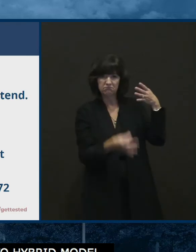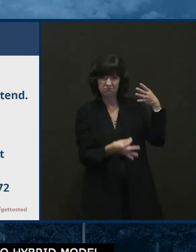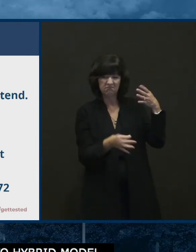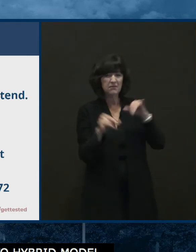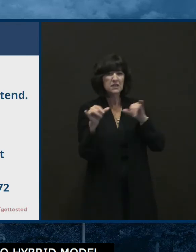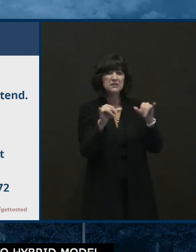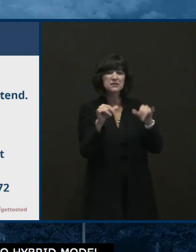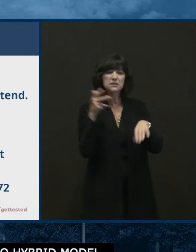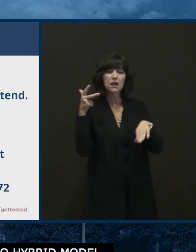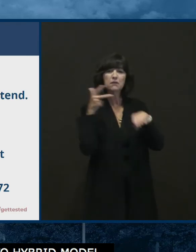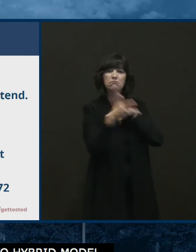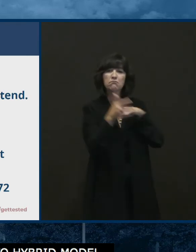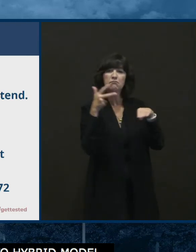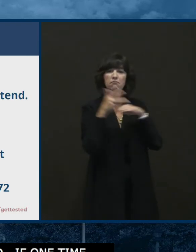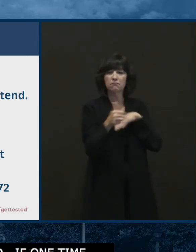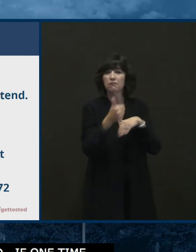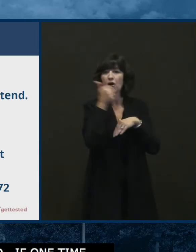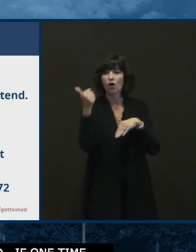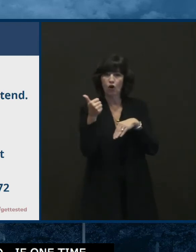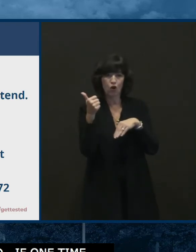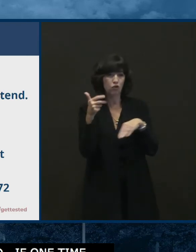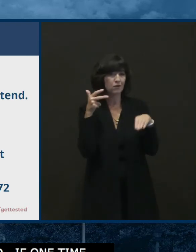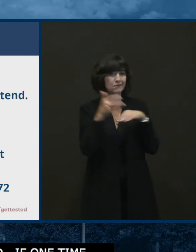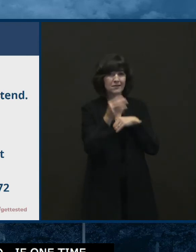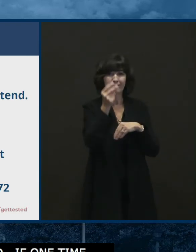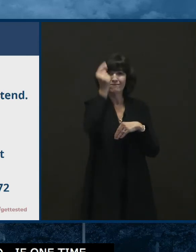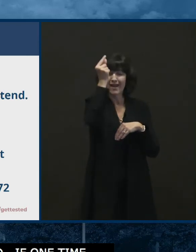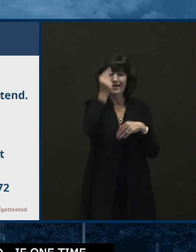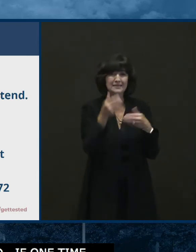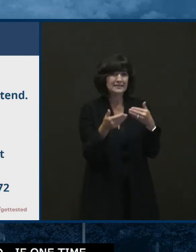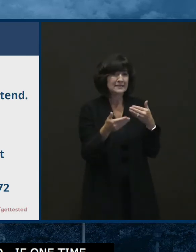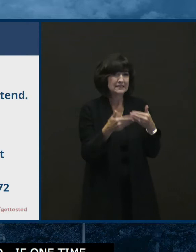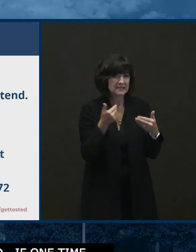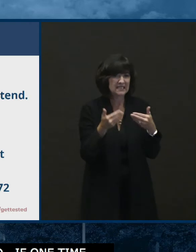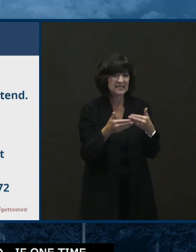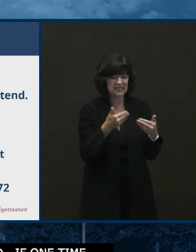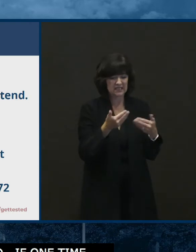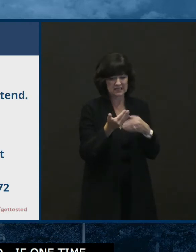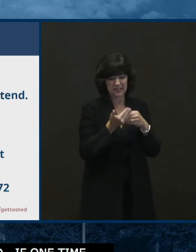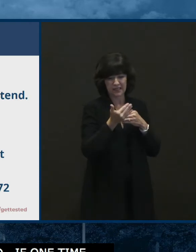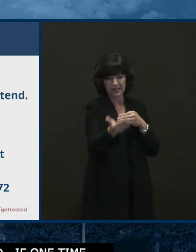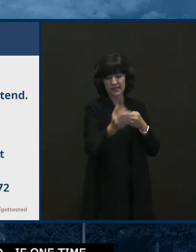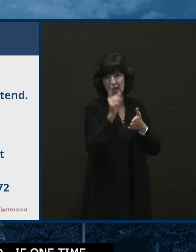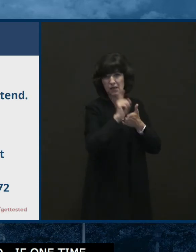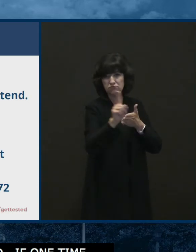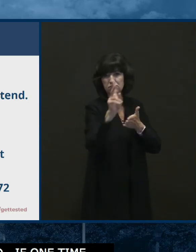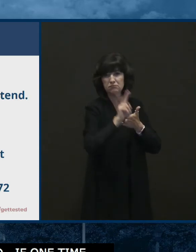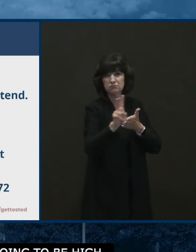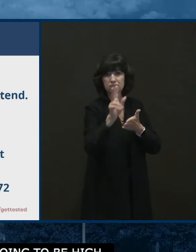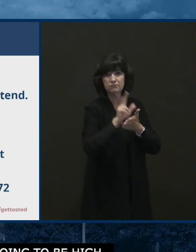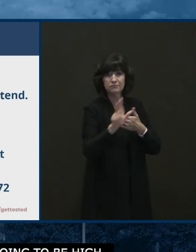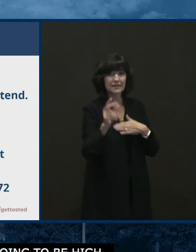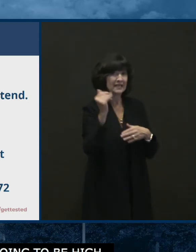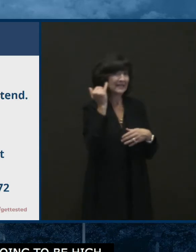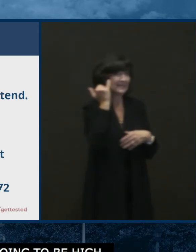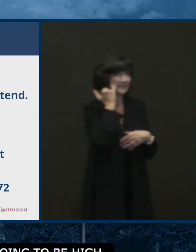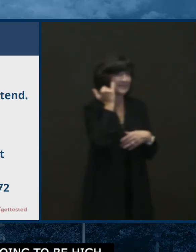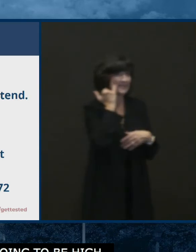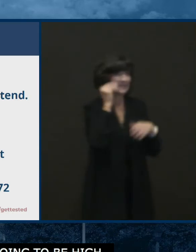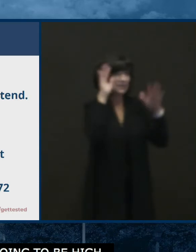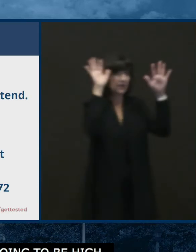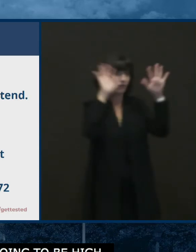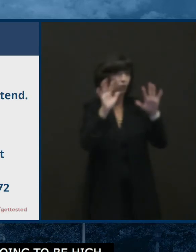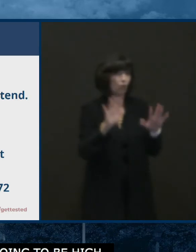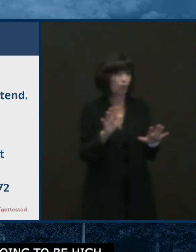be high throughput, easy access events over the next several weeks. If the weather does turn for the